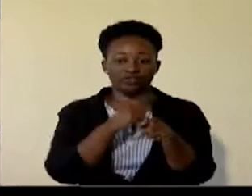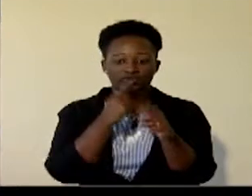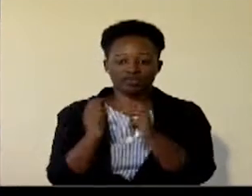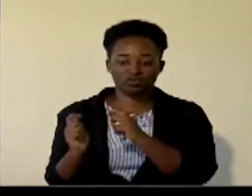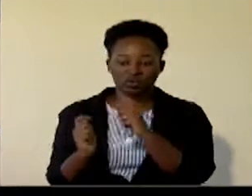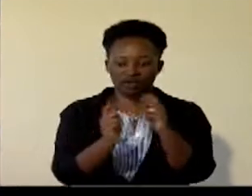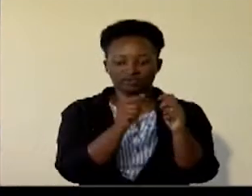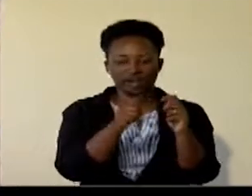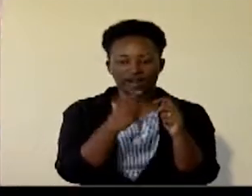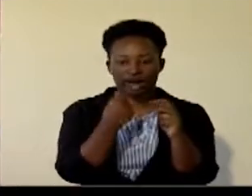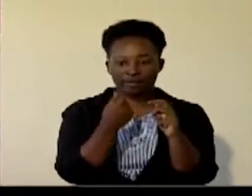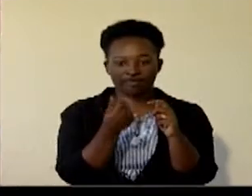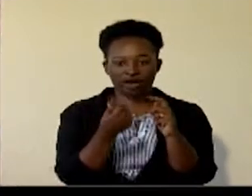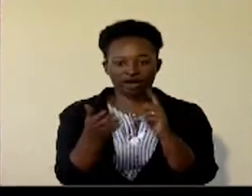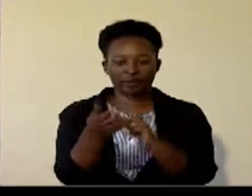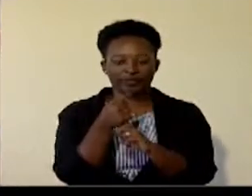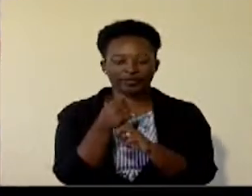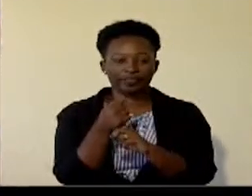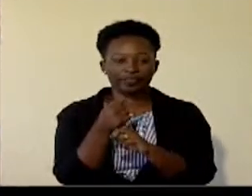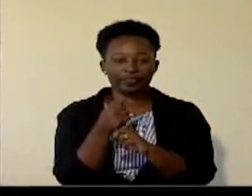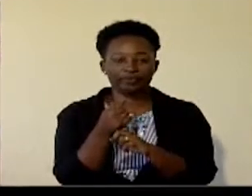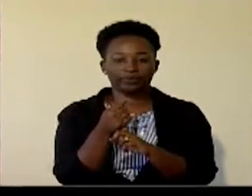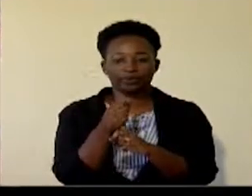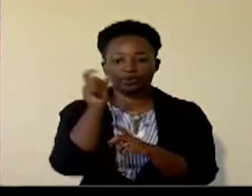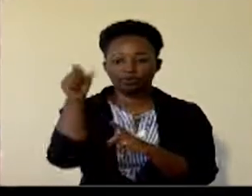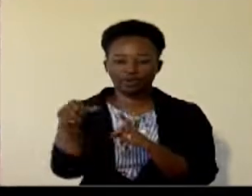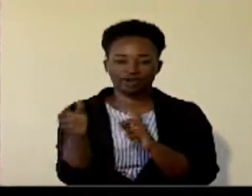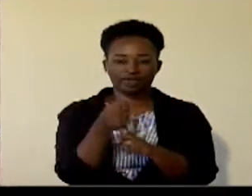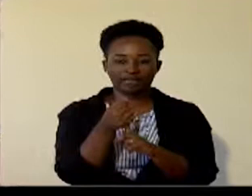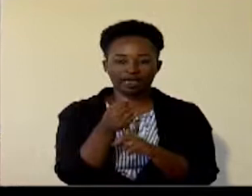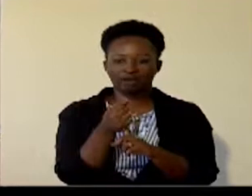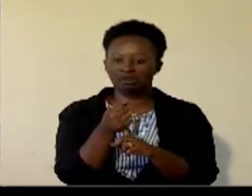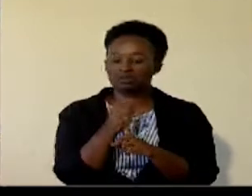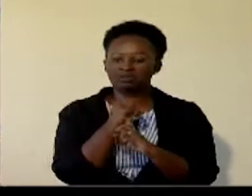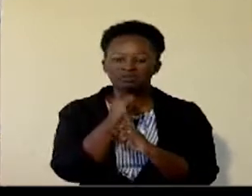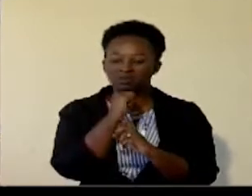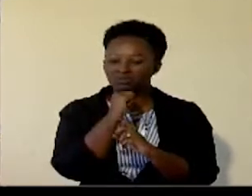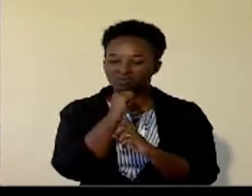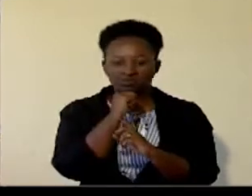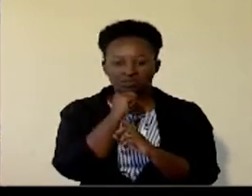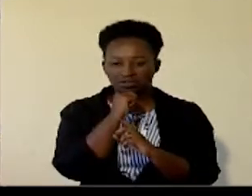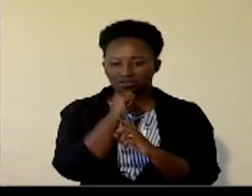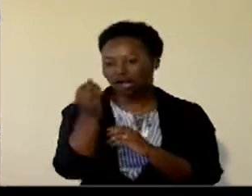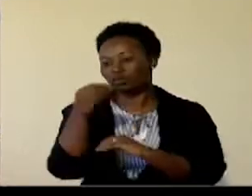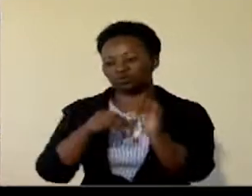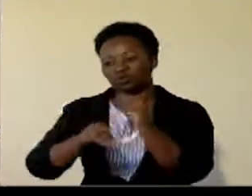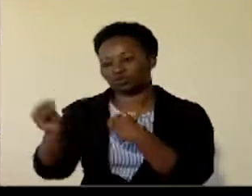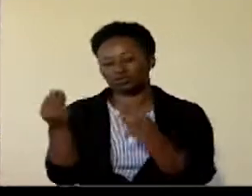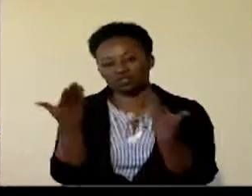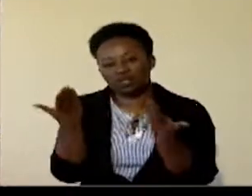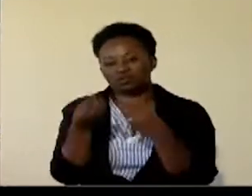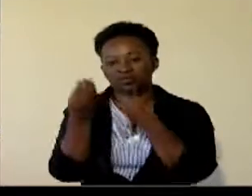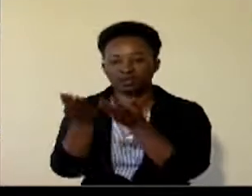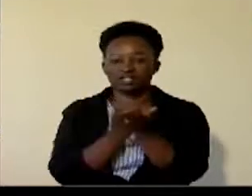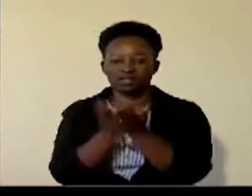money that an individual receives without rendering a service. If you're given